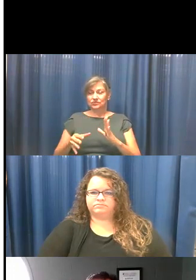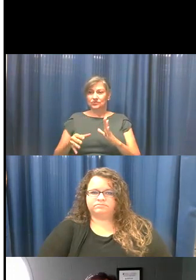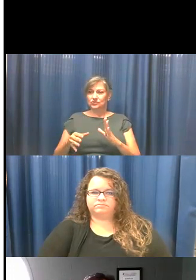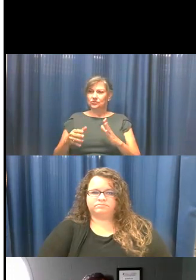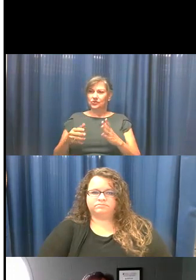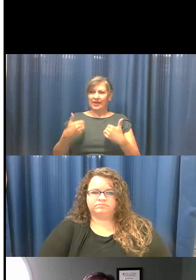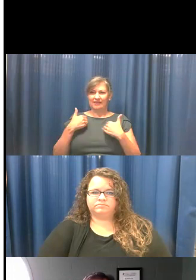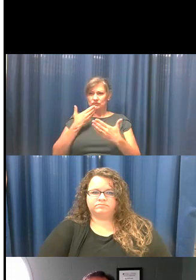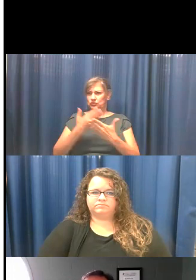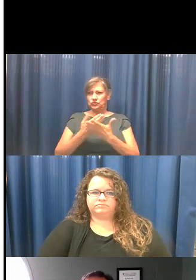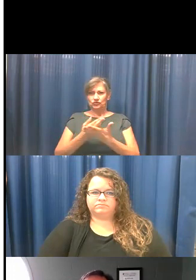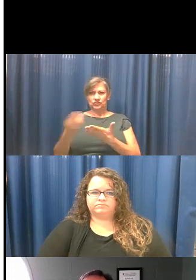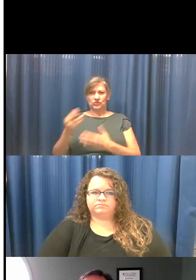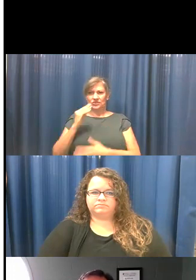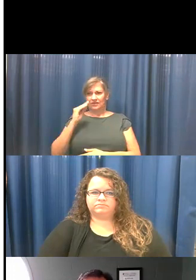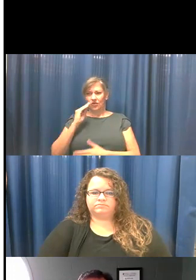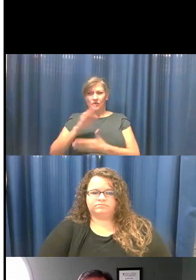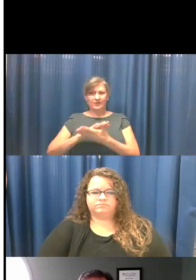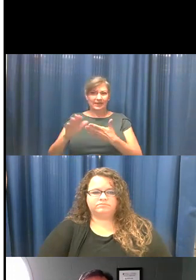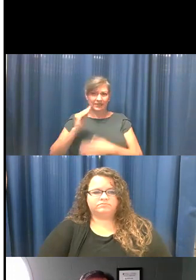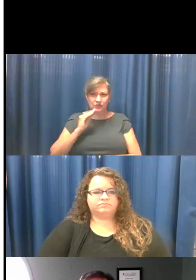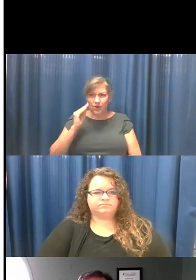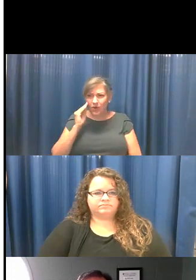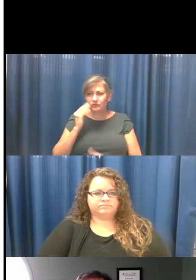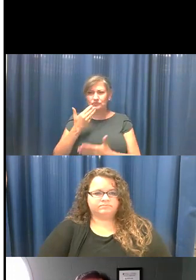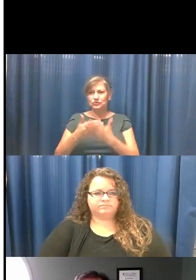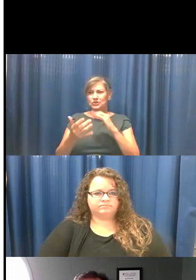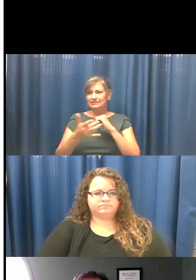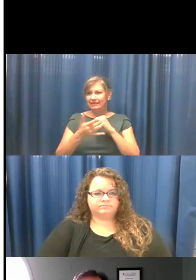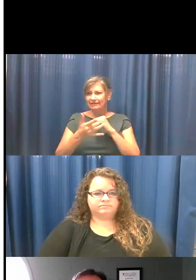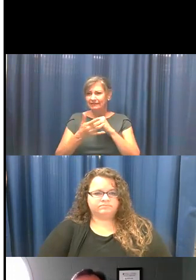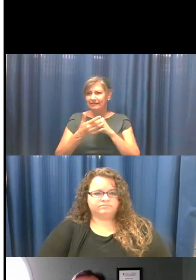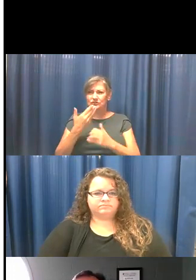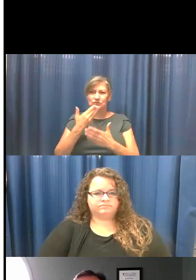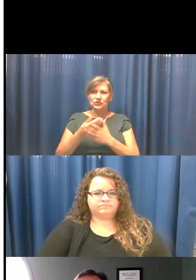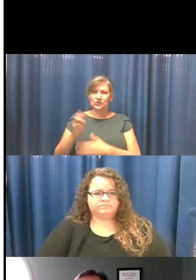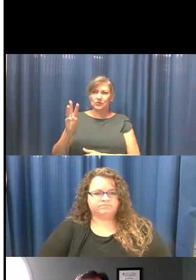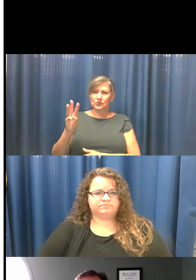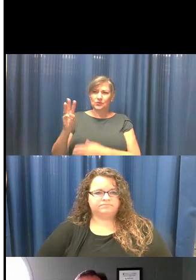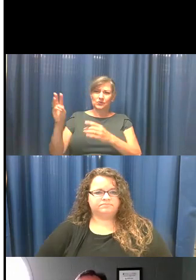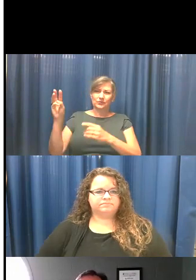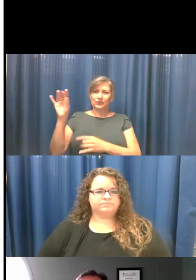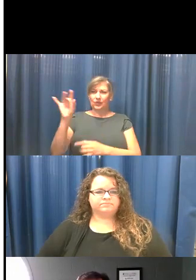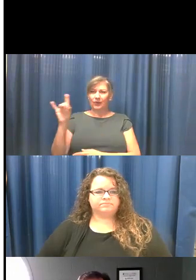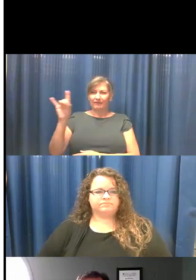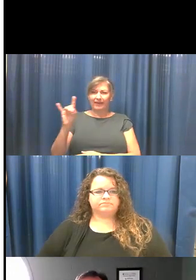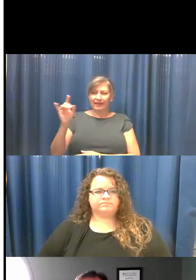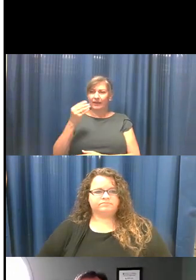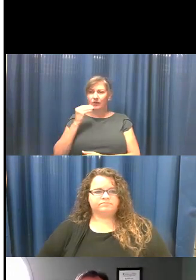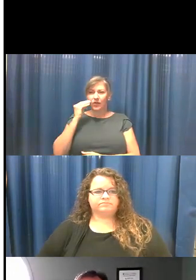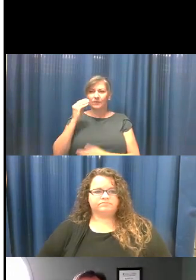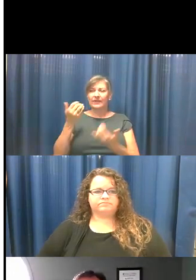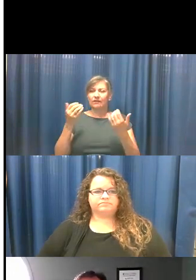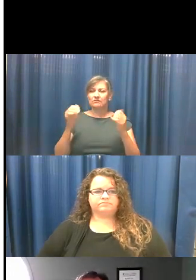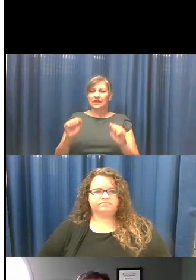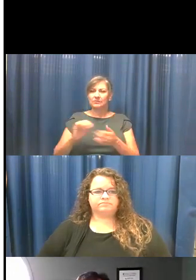at home, who have nice homes and good technology and good Wi-Fi at home, they're able to be successful in the